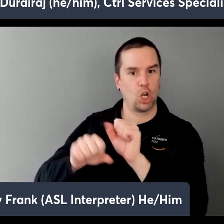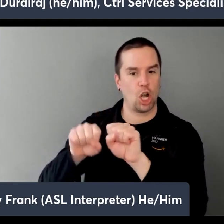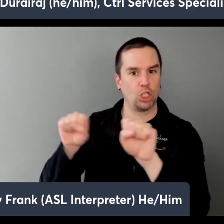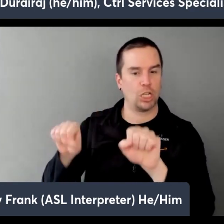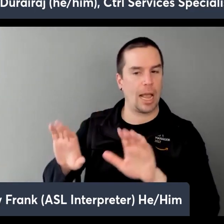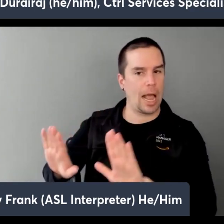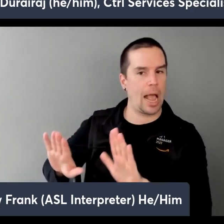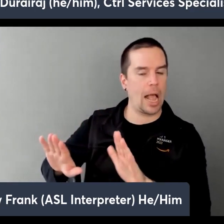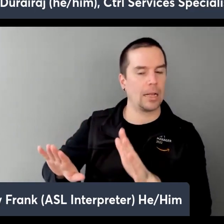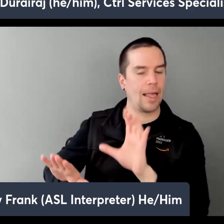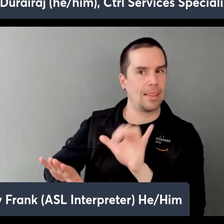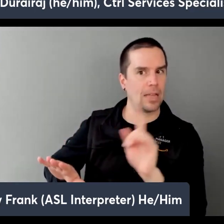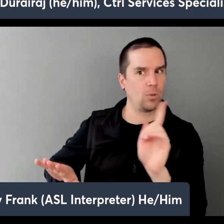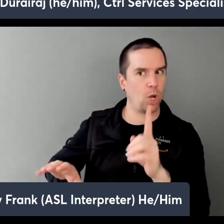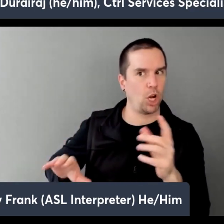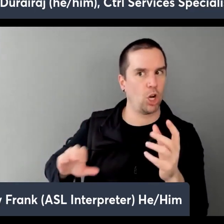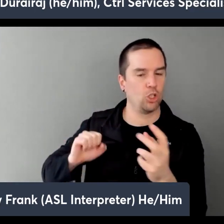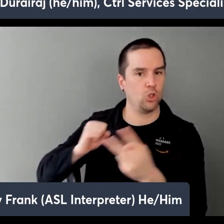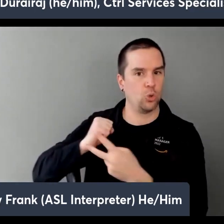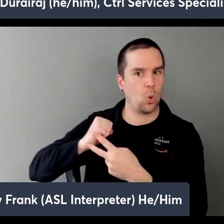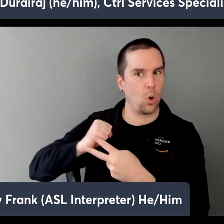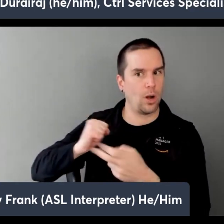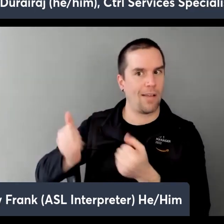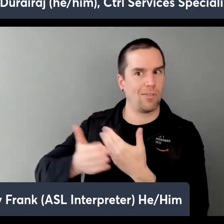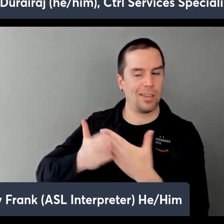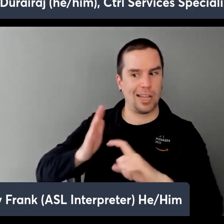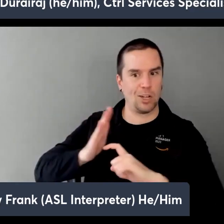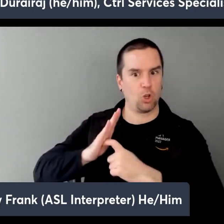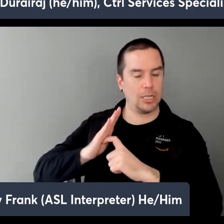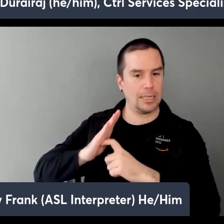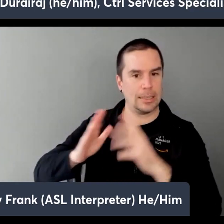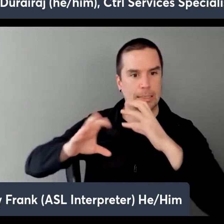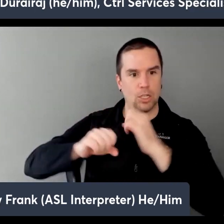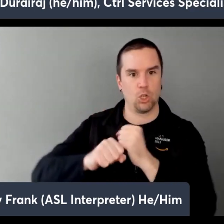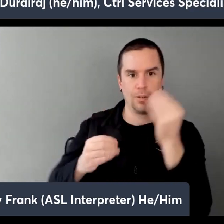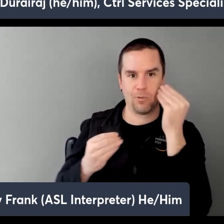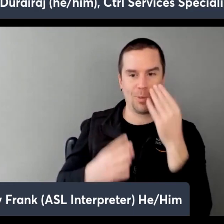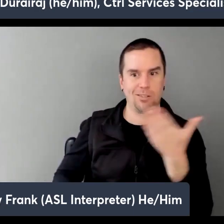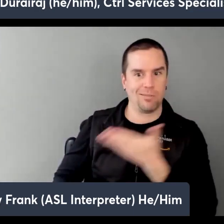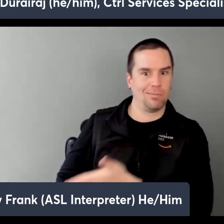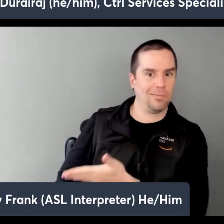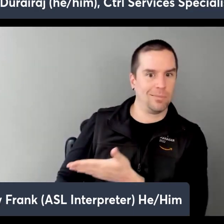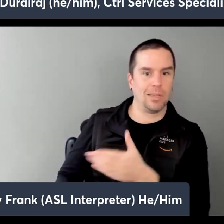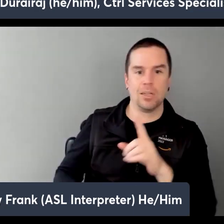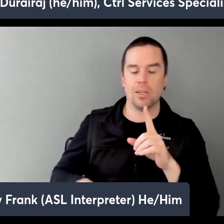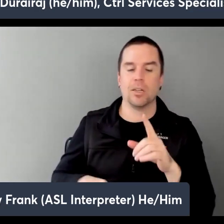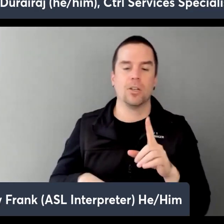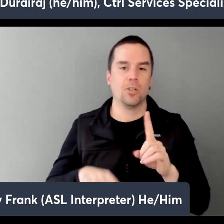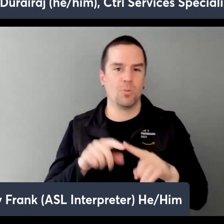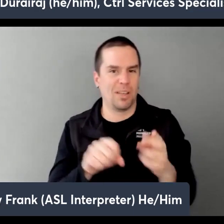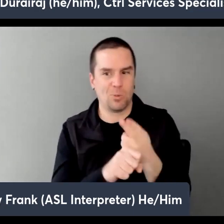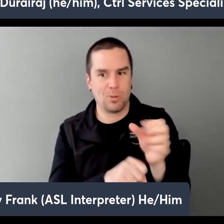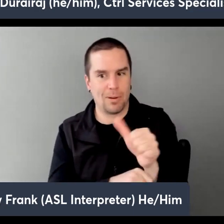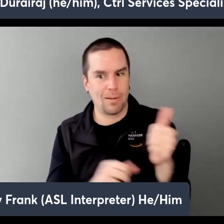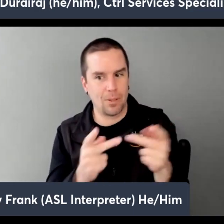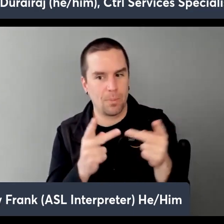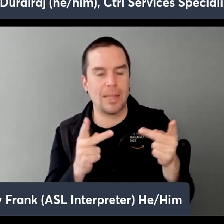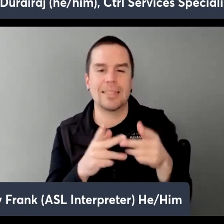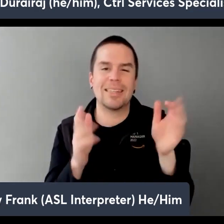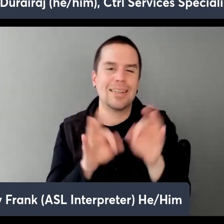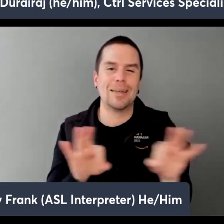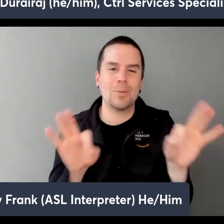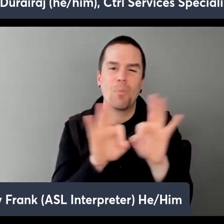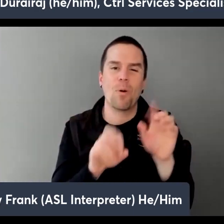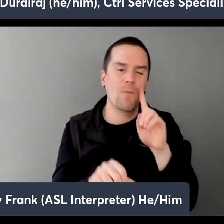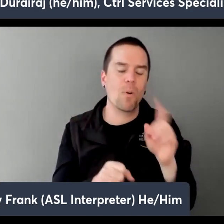have to use that and nothing else for your keys, and that's where bringing your own keys, it's important for a lot of